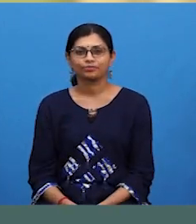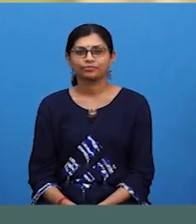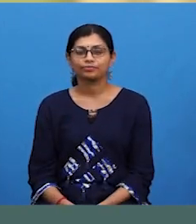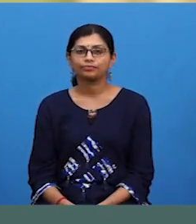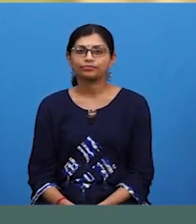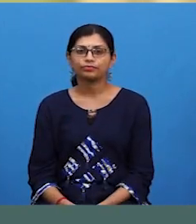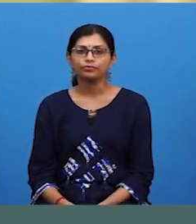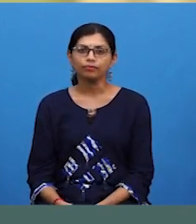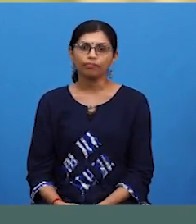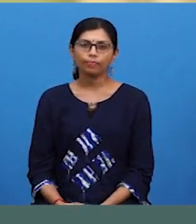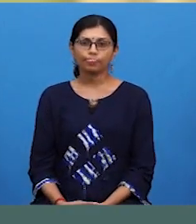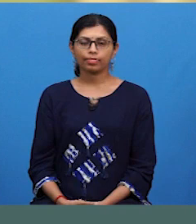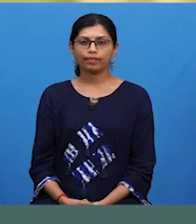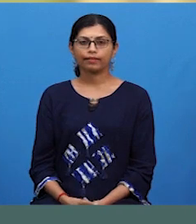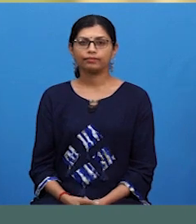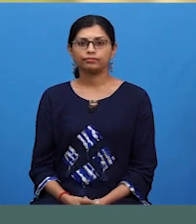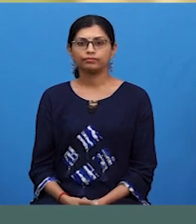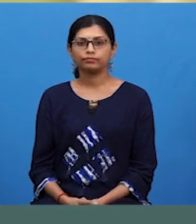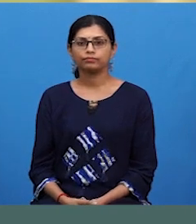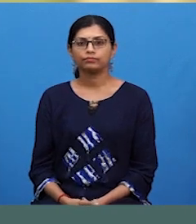Anyway, besides telling dates,